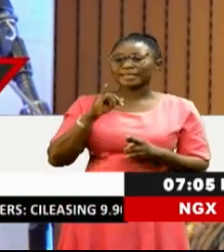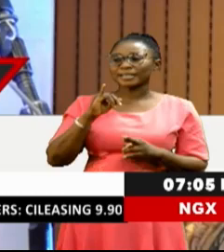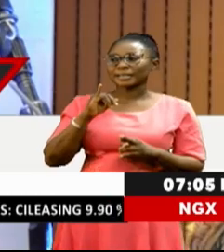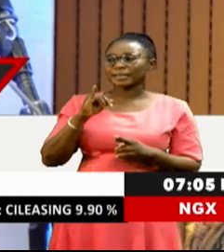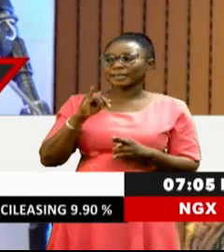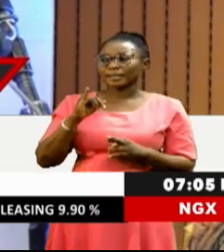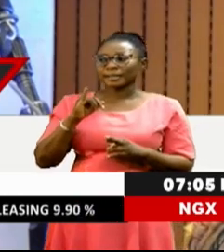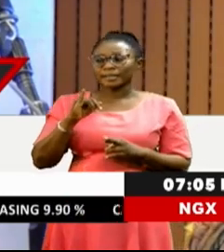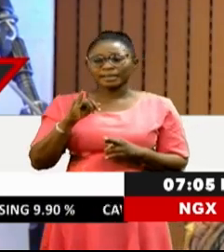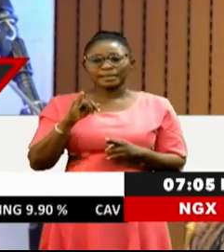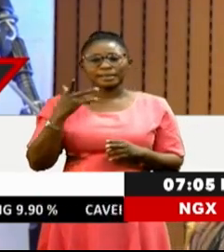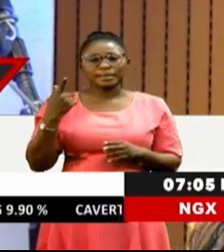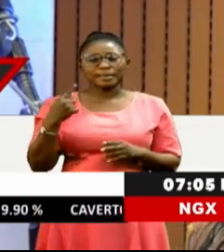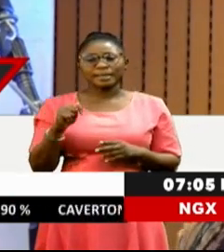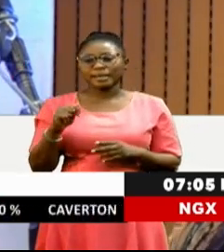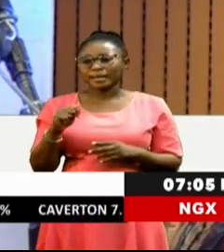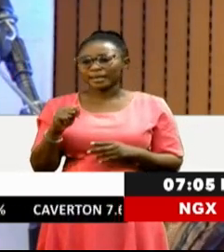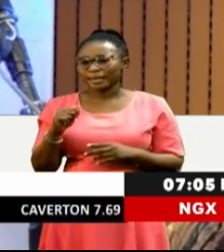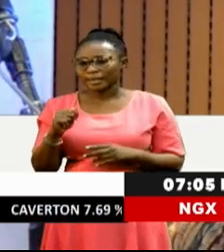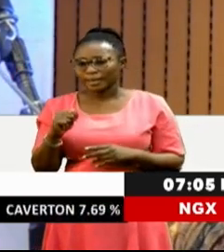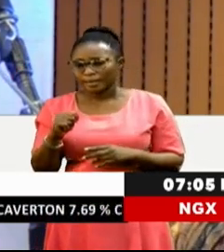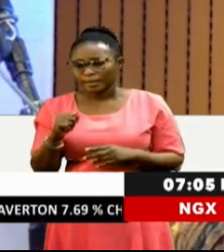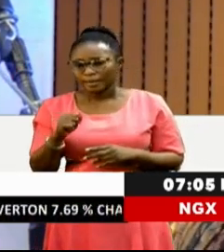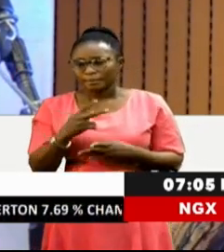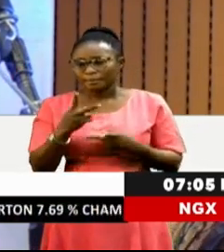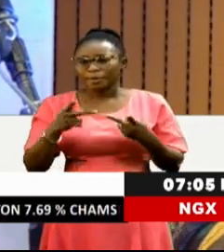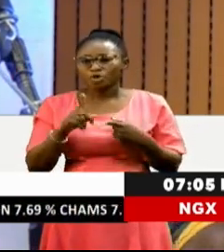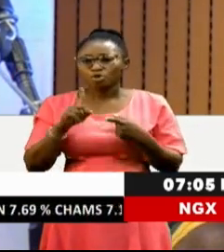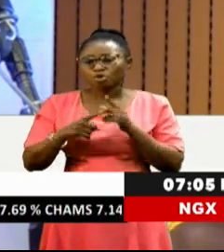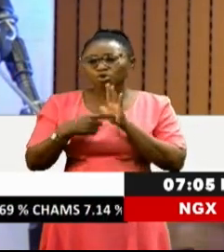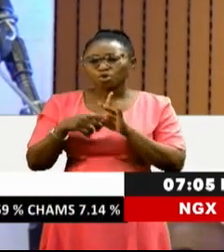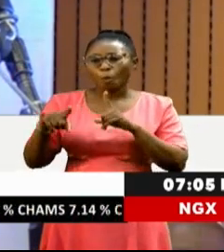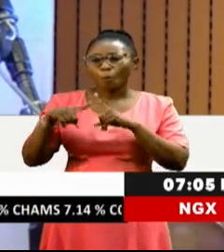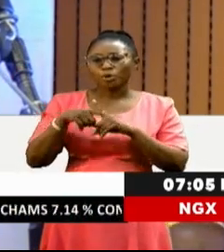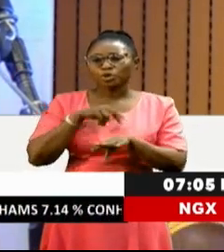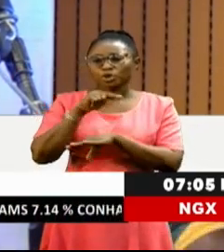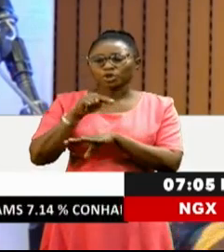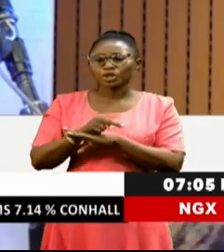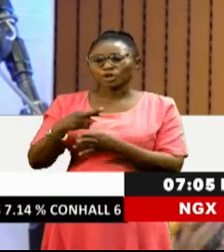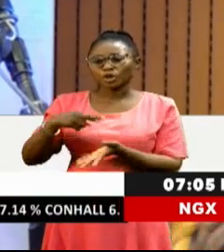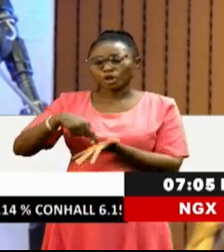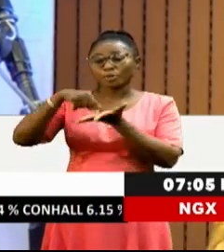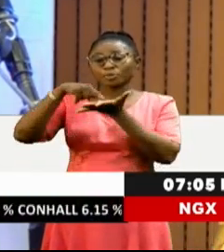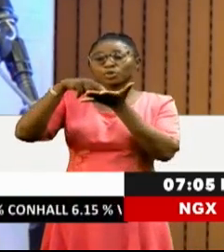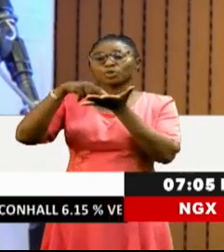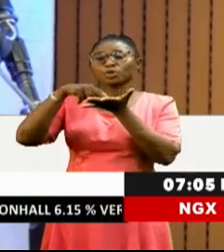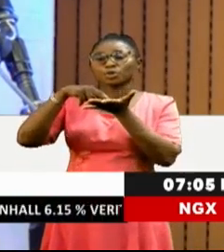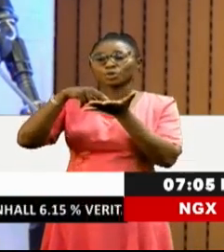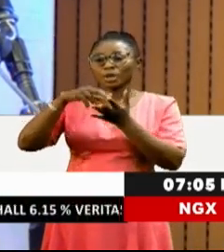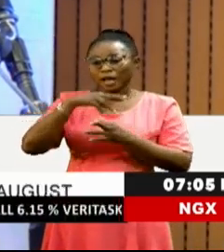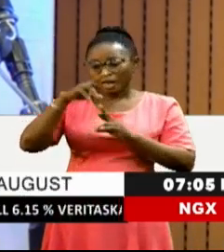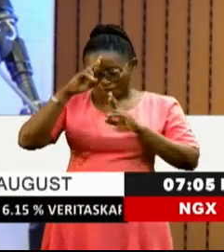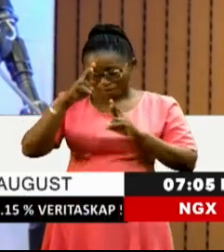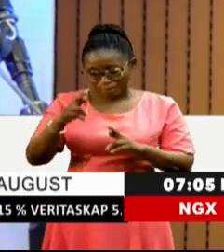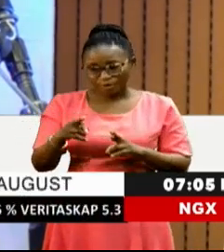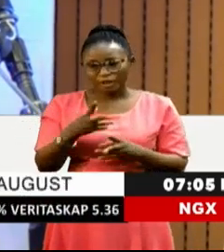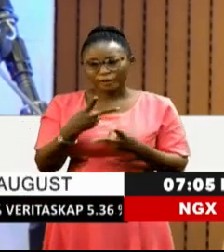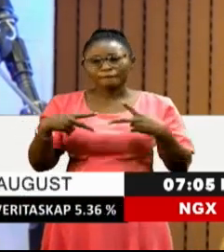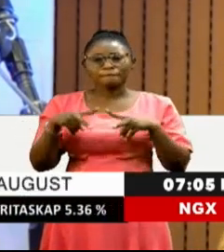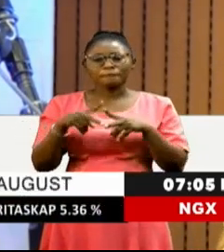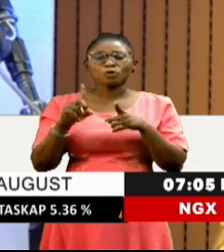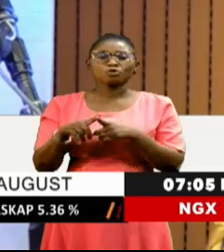Management Group is designed to propagate and project a positive national reputation at the bottom in